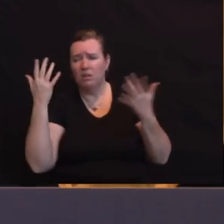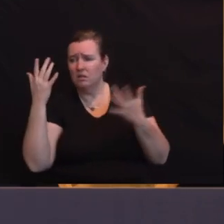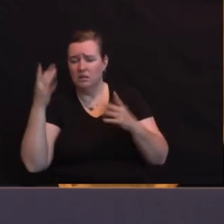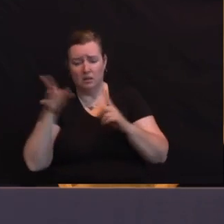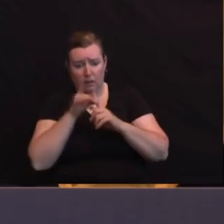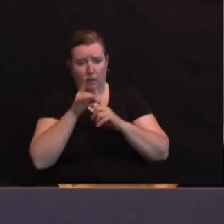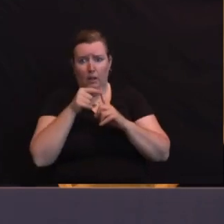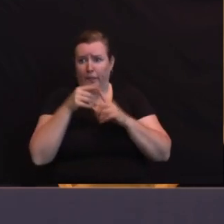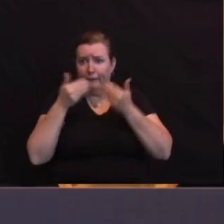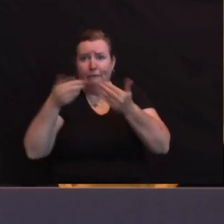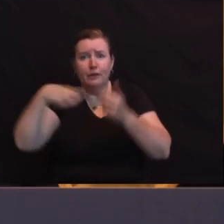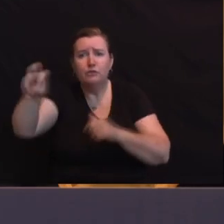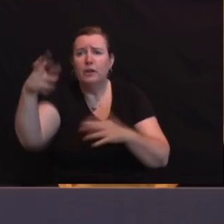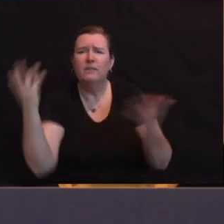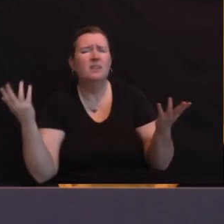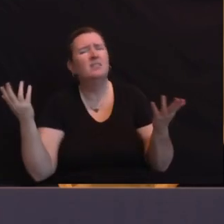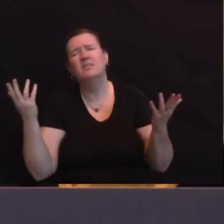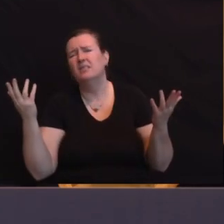Do you have any questions, sir?